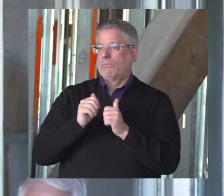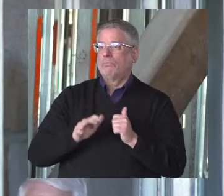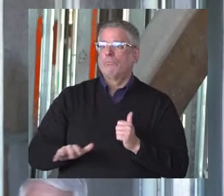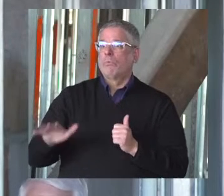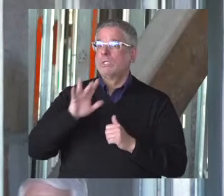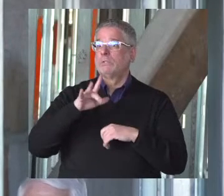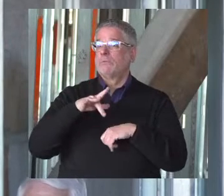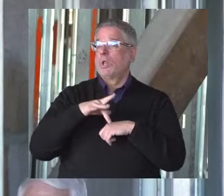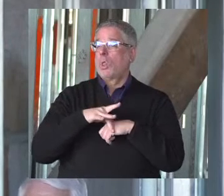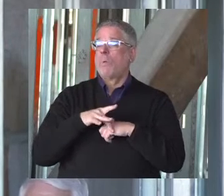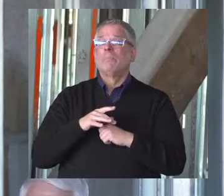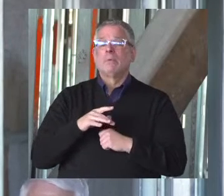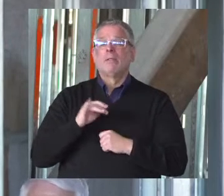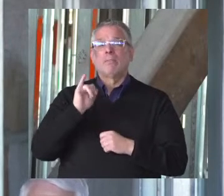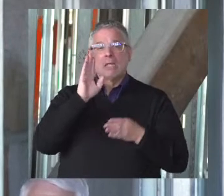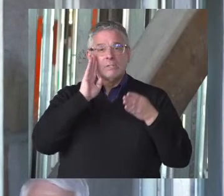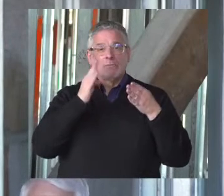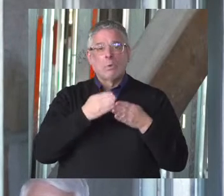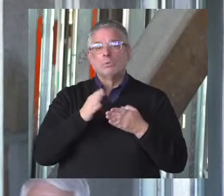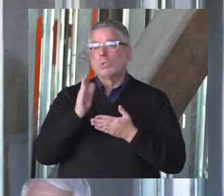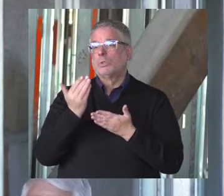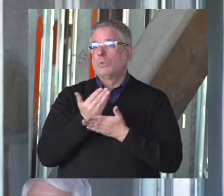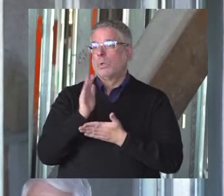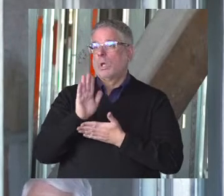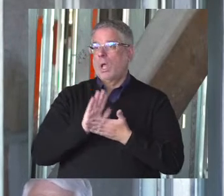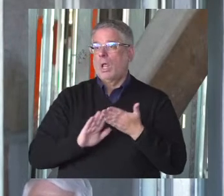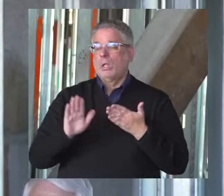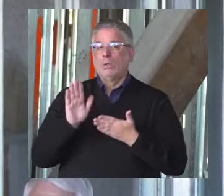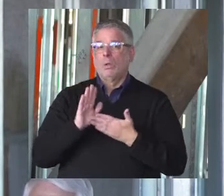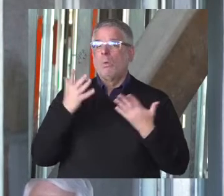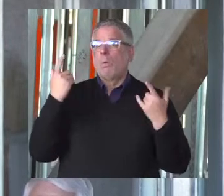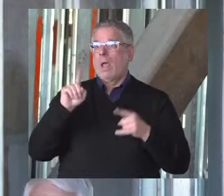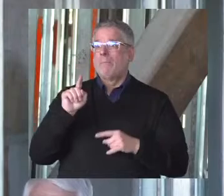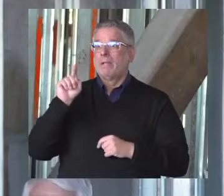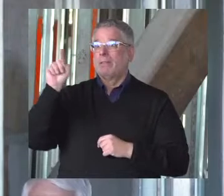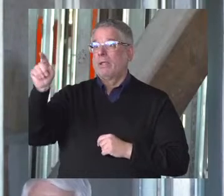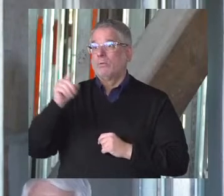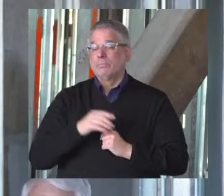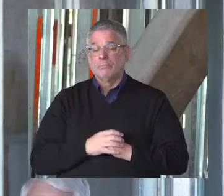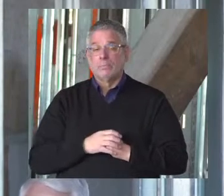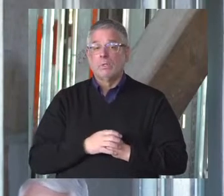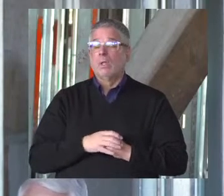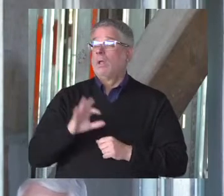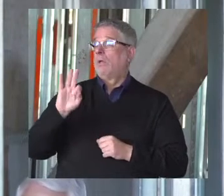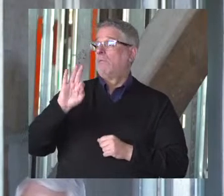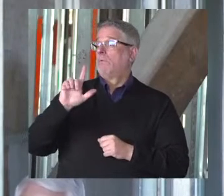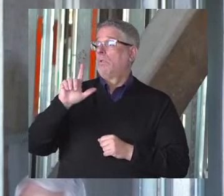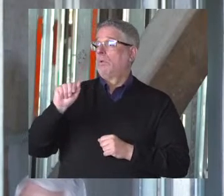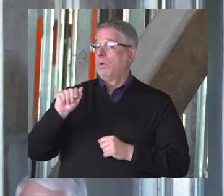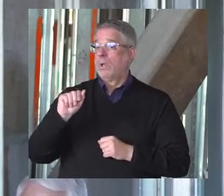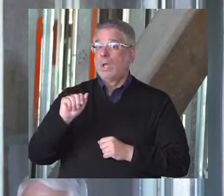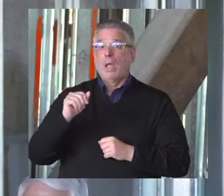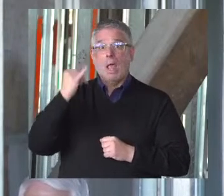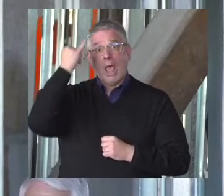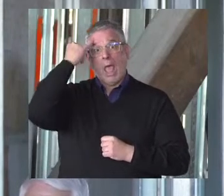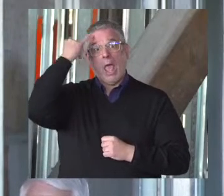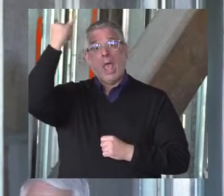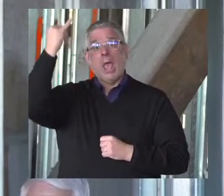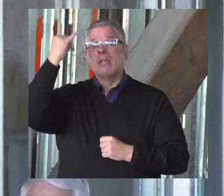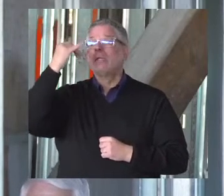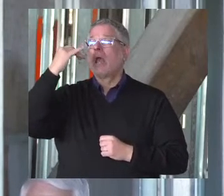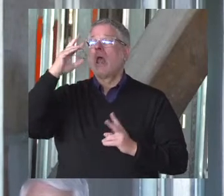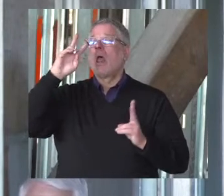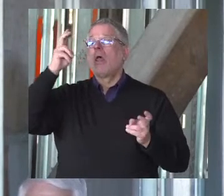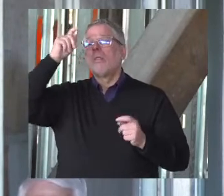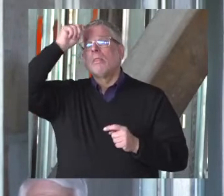rest of the globe. Just ask the folks at New College what's happened there in Florida and the ideological framework that's